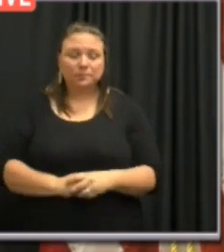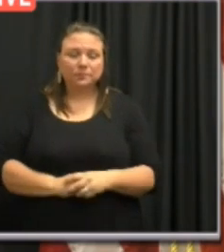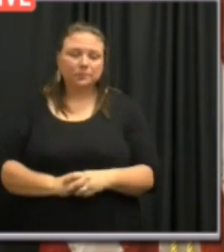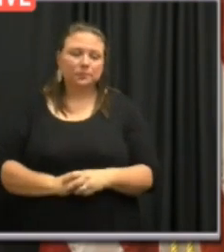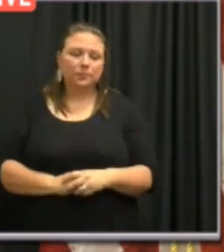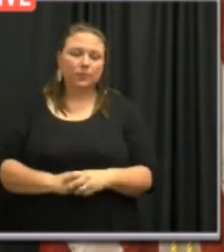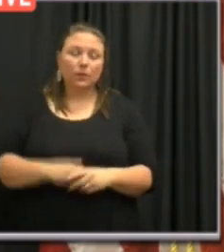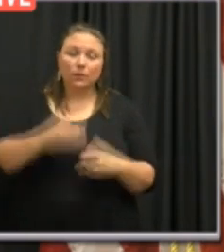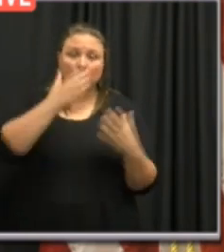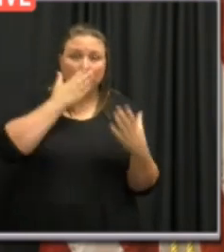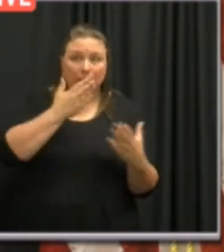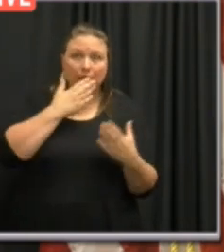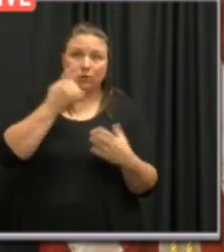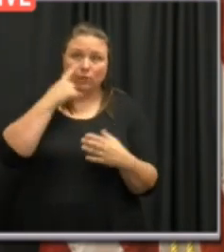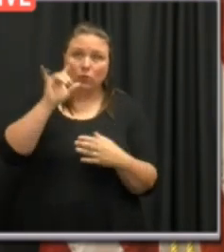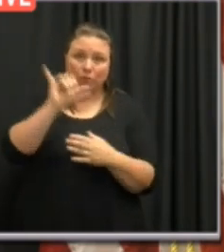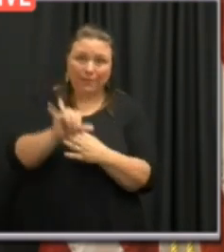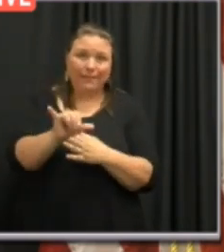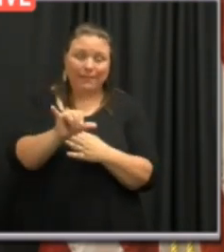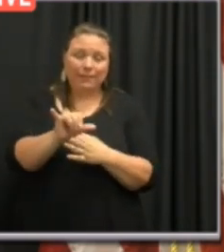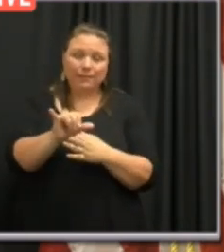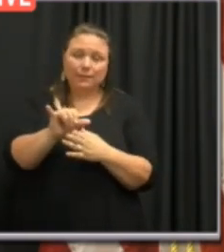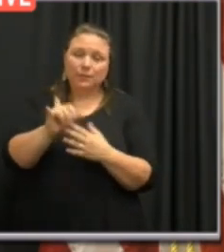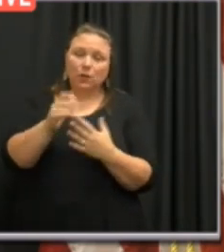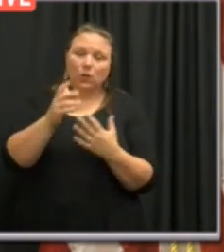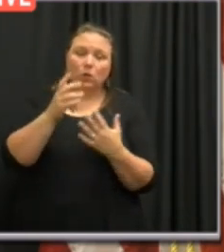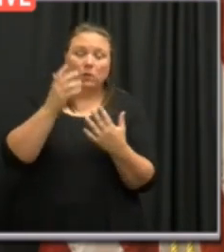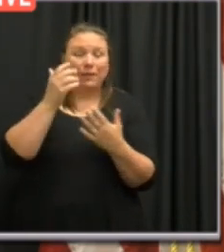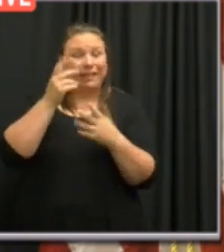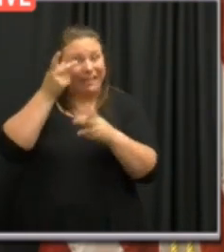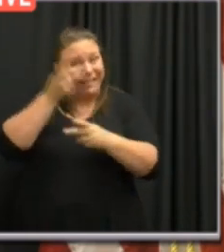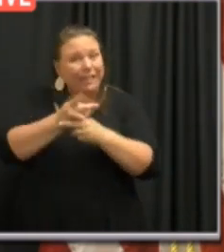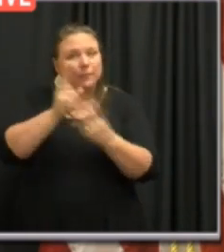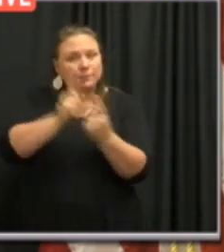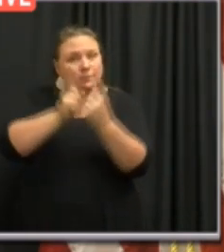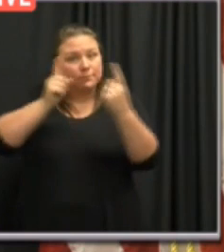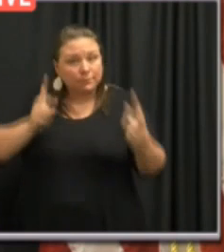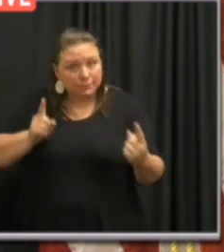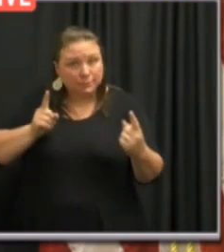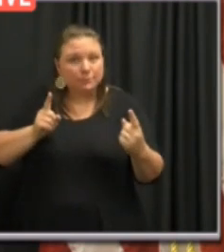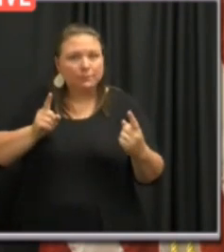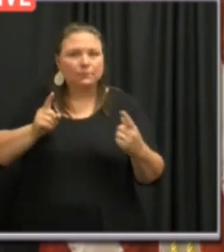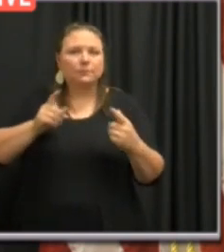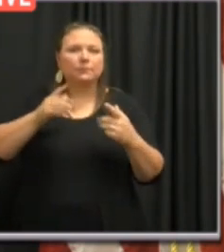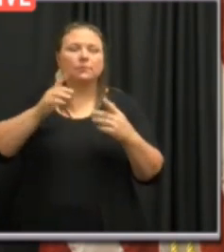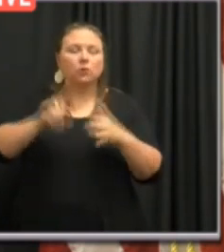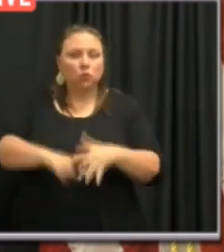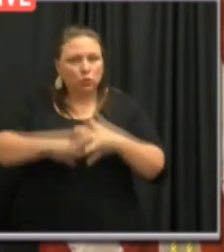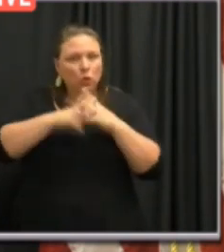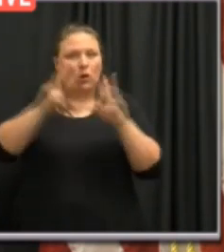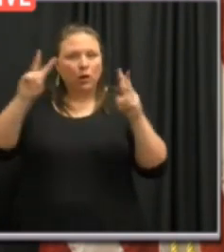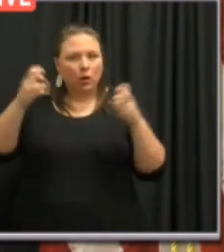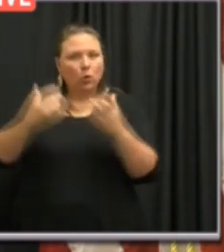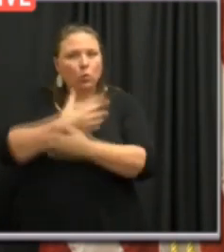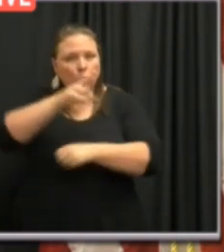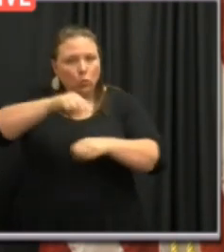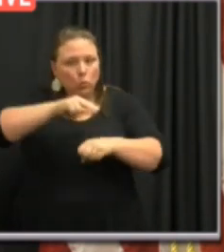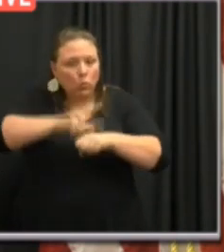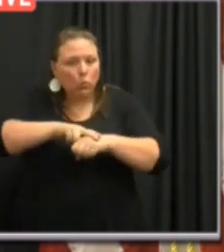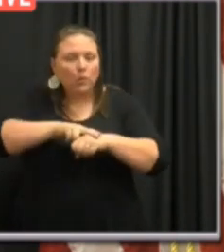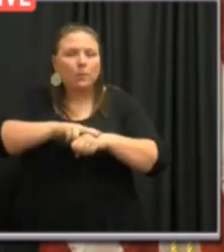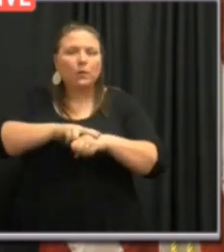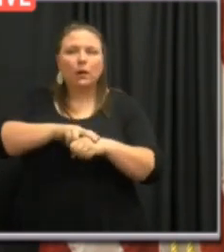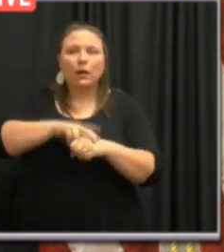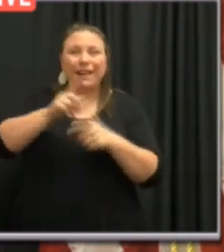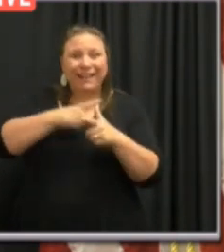And we're grateful for that. And let's go socially distance, get to a new normal, and get to where we can begin